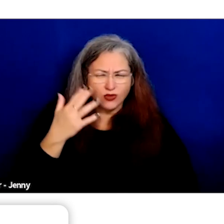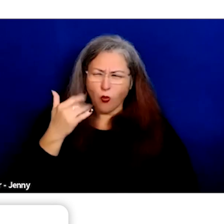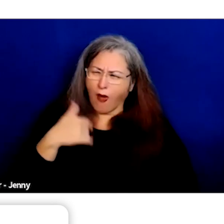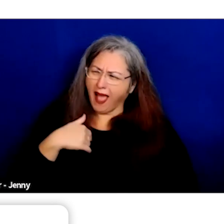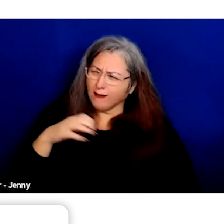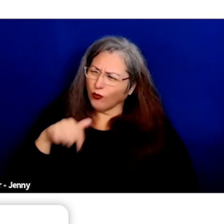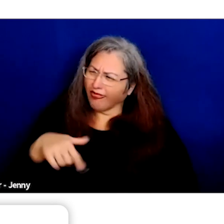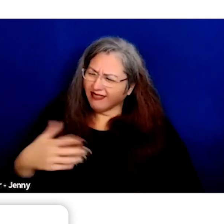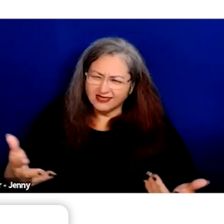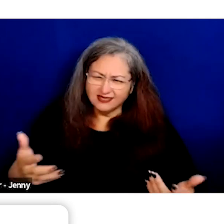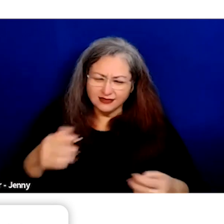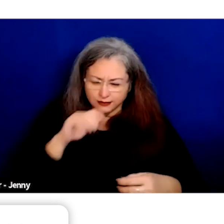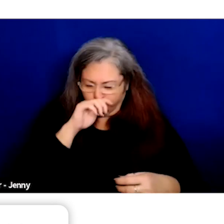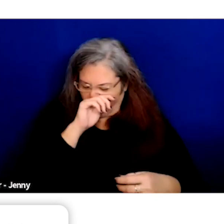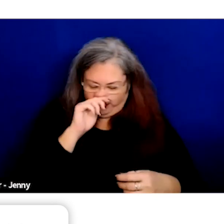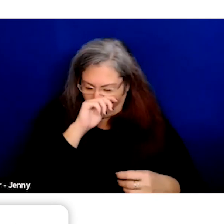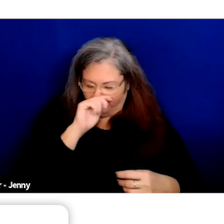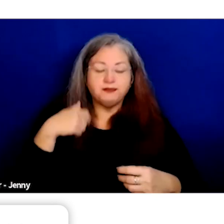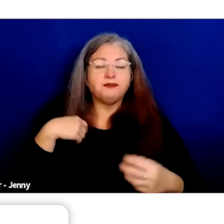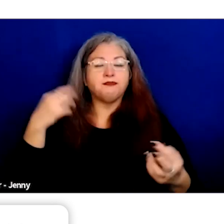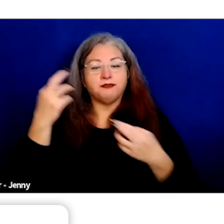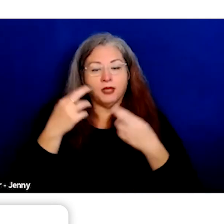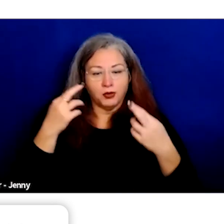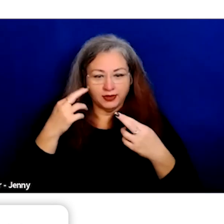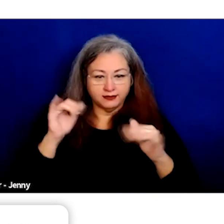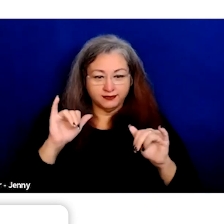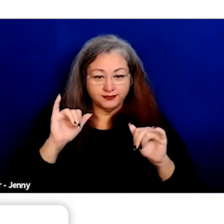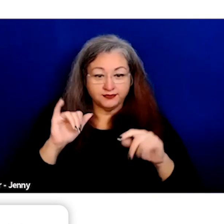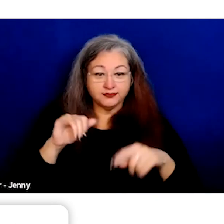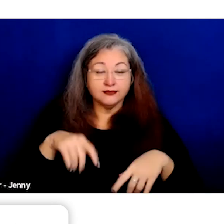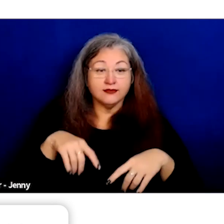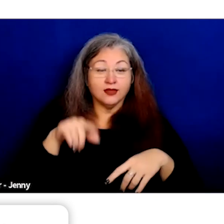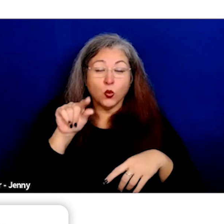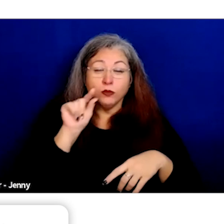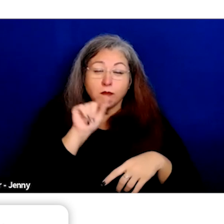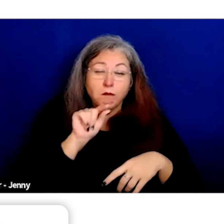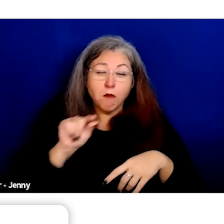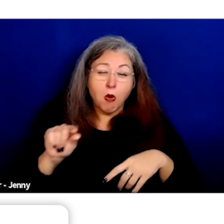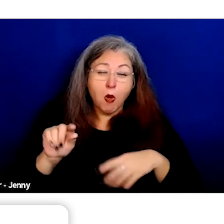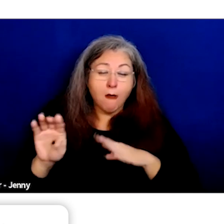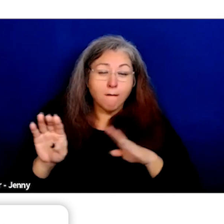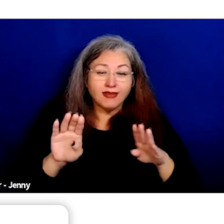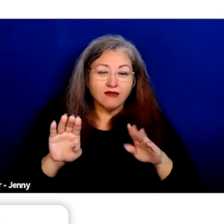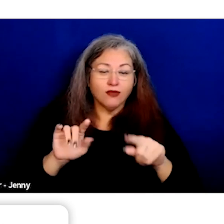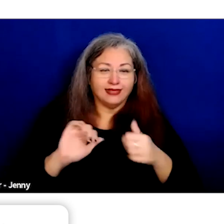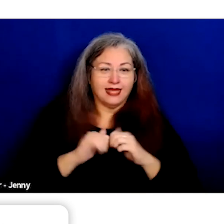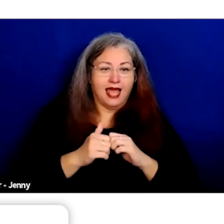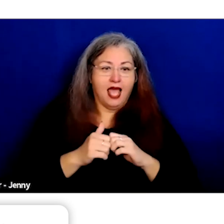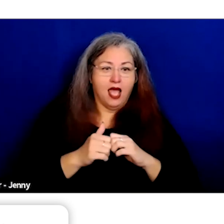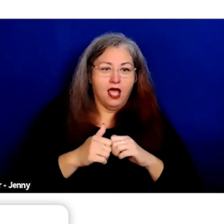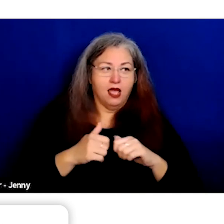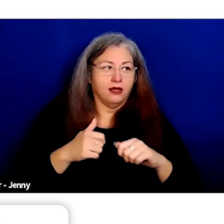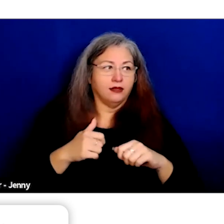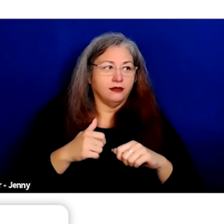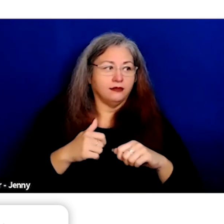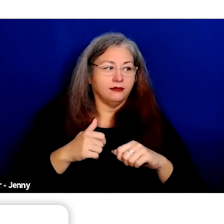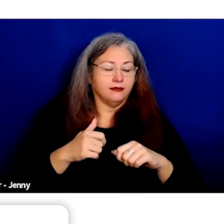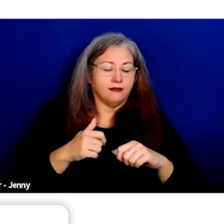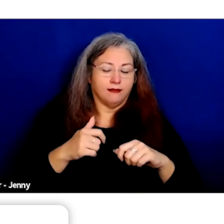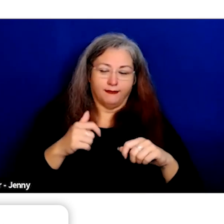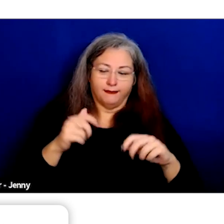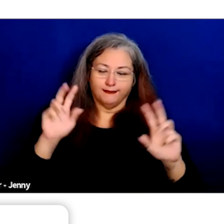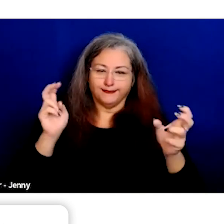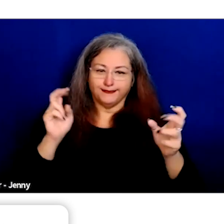to myself? And I realized that those little behaviors are ways in which I give